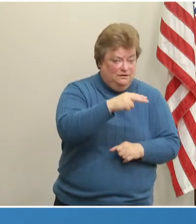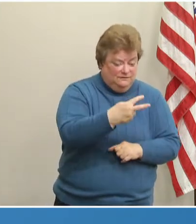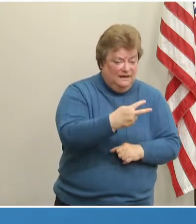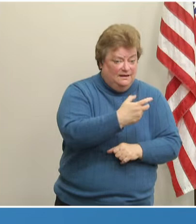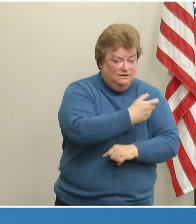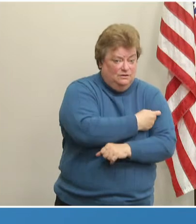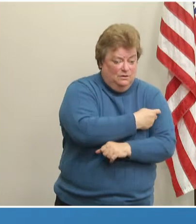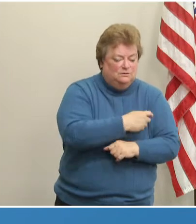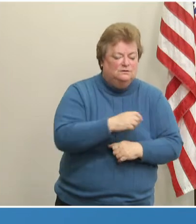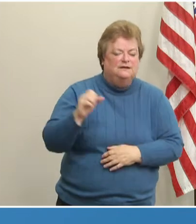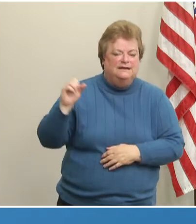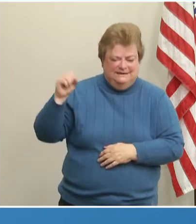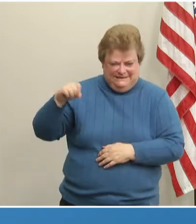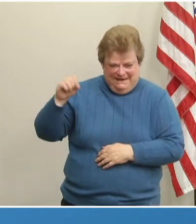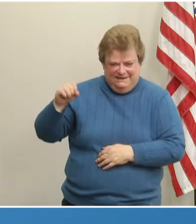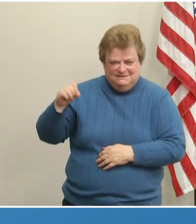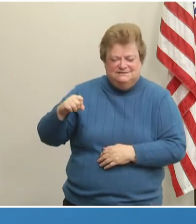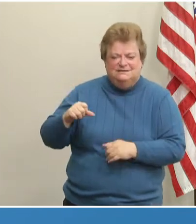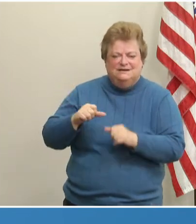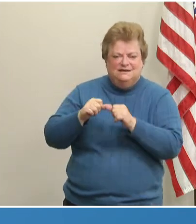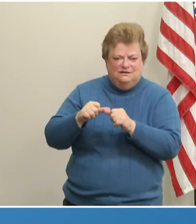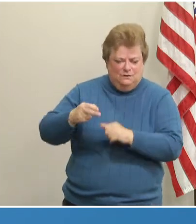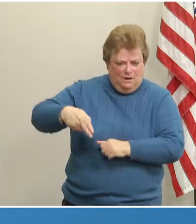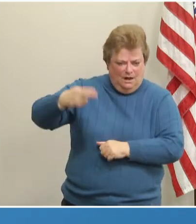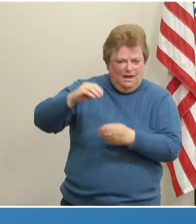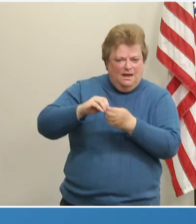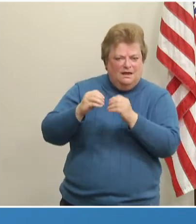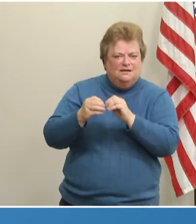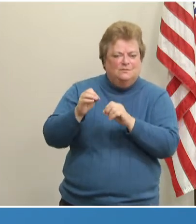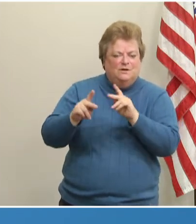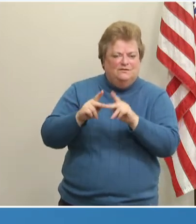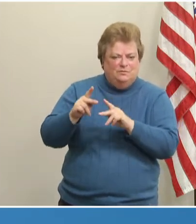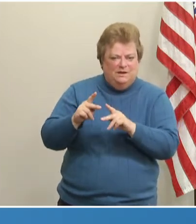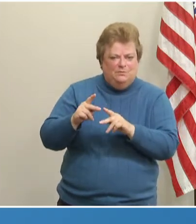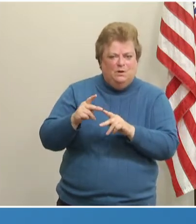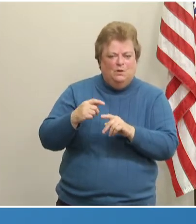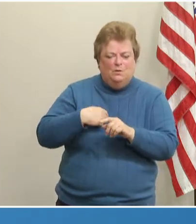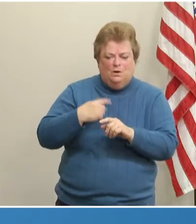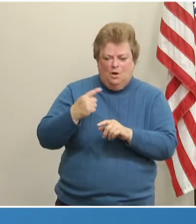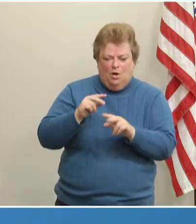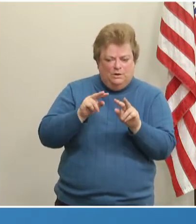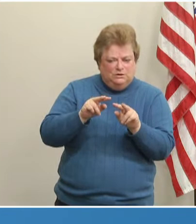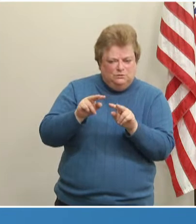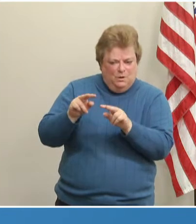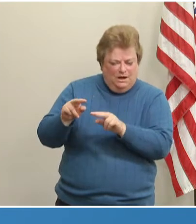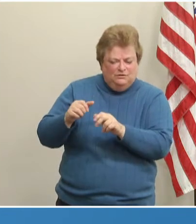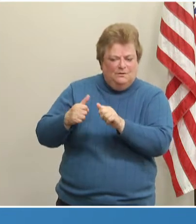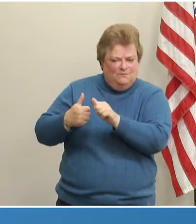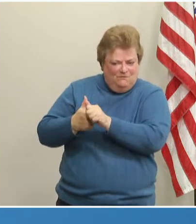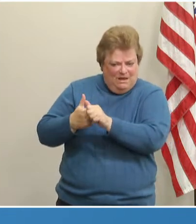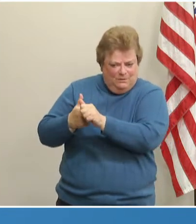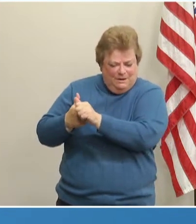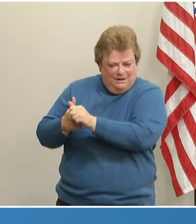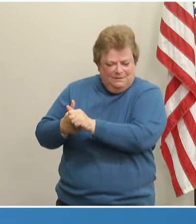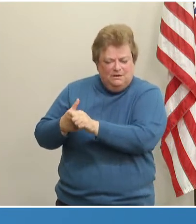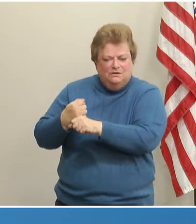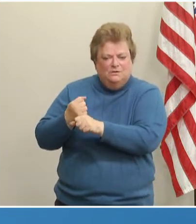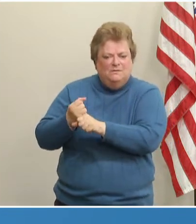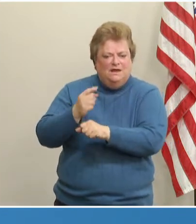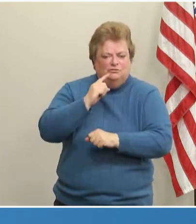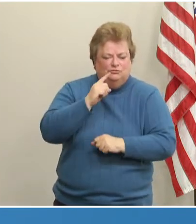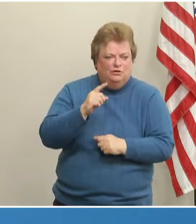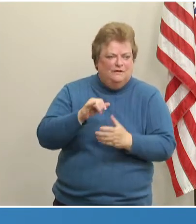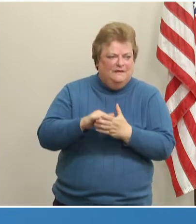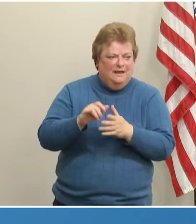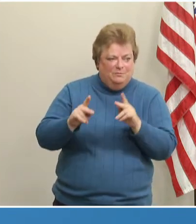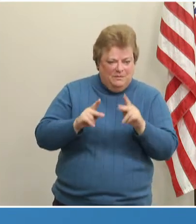it continues to be a really high number of people coming back, and we're always watching and we're following up to make sure